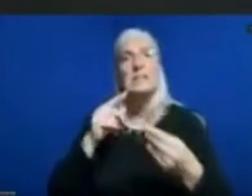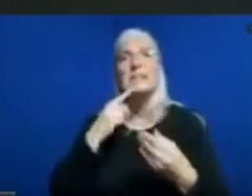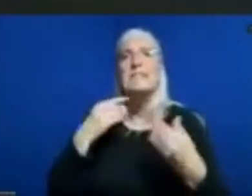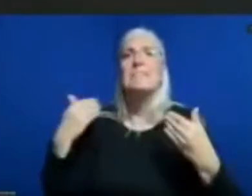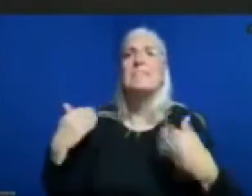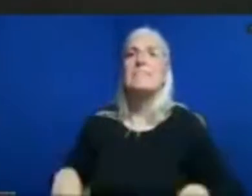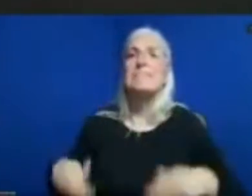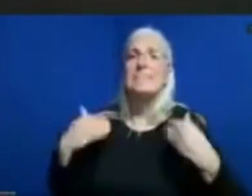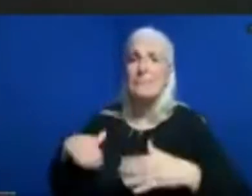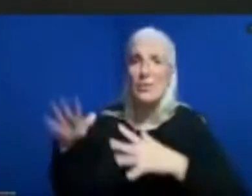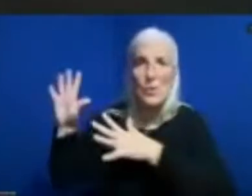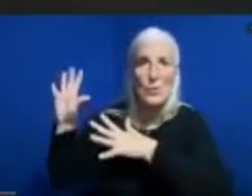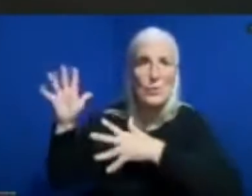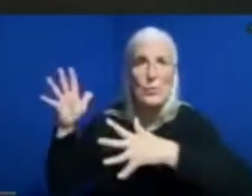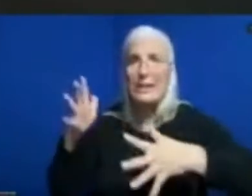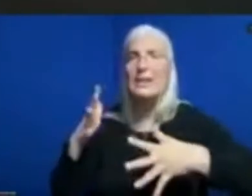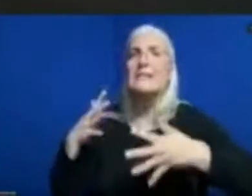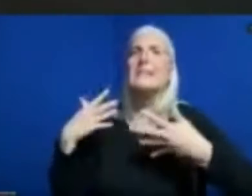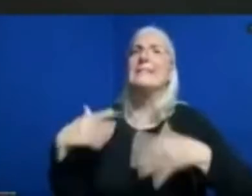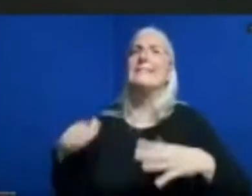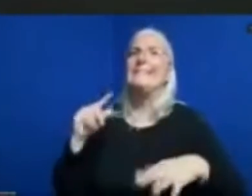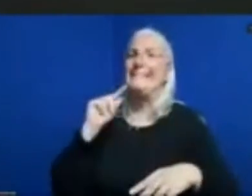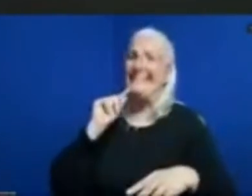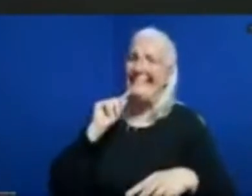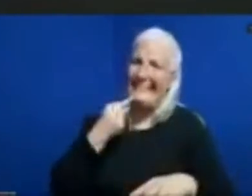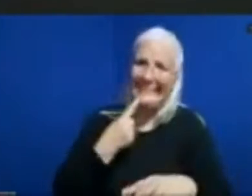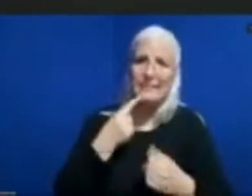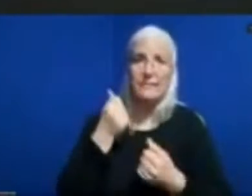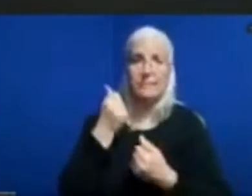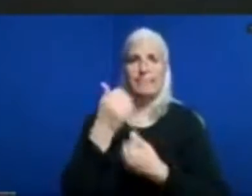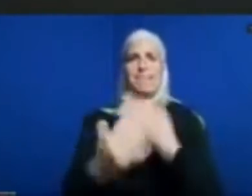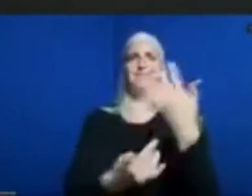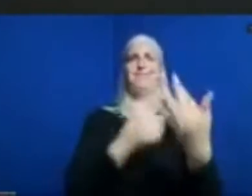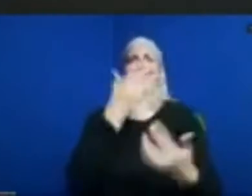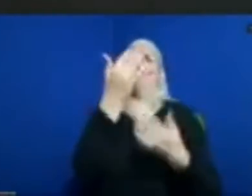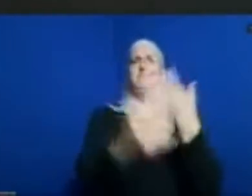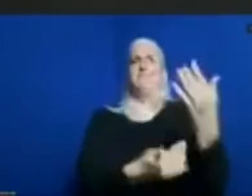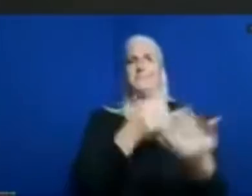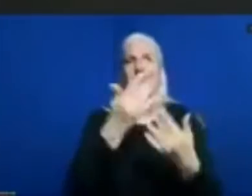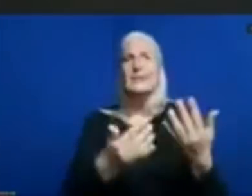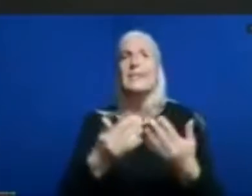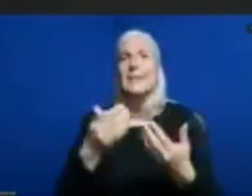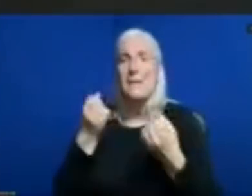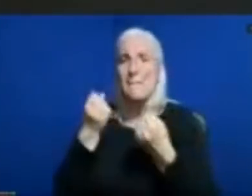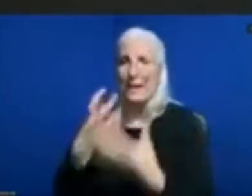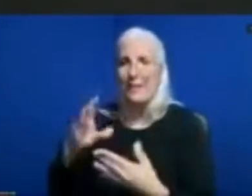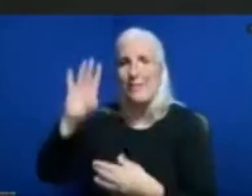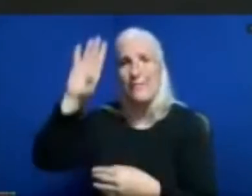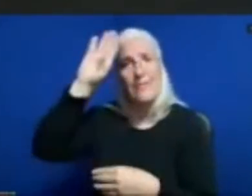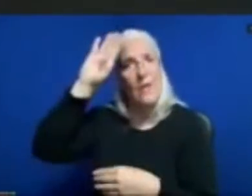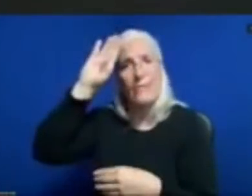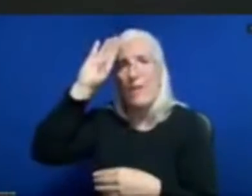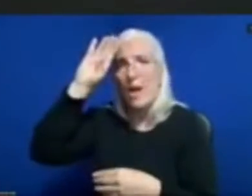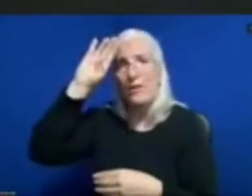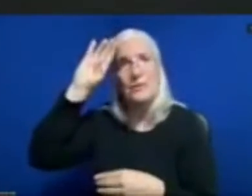behavior. Fire behavior that many of our firefighters, many of our seasoned and veteran firefighters have yet to see in their